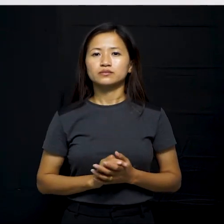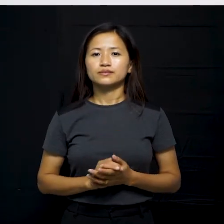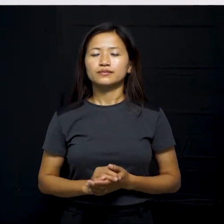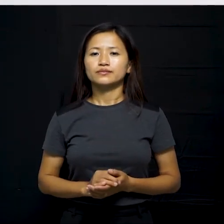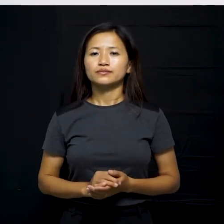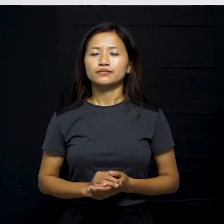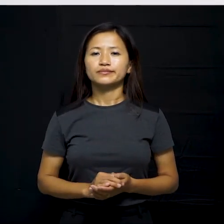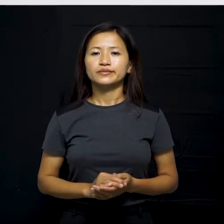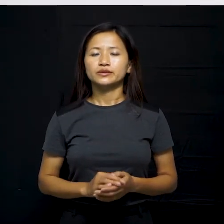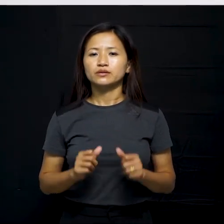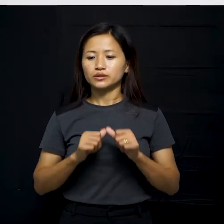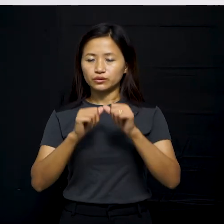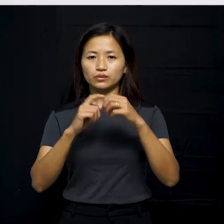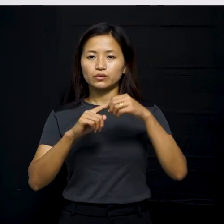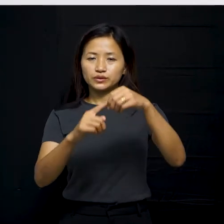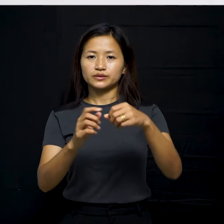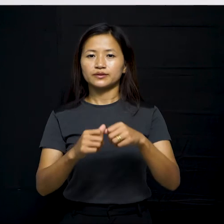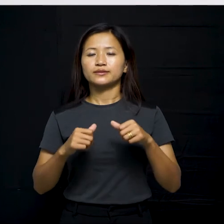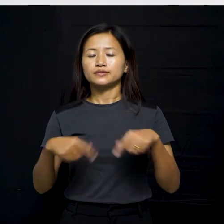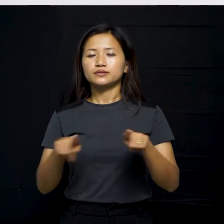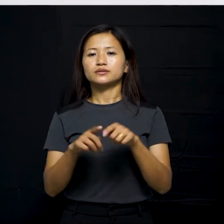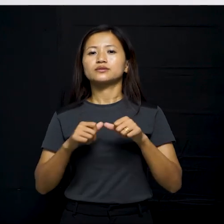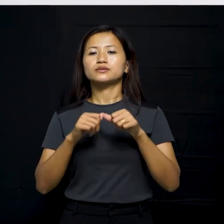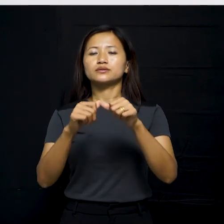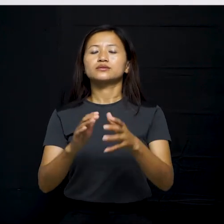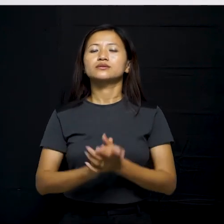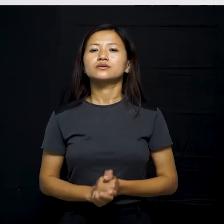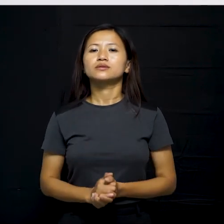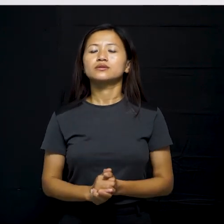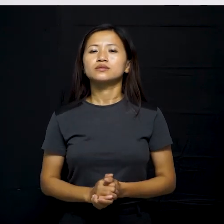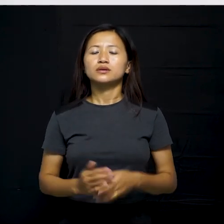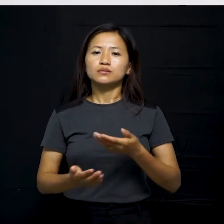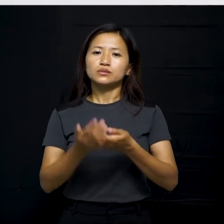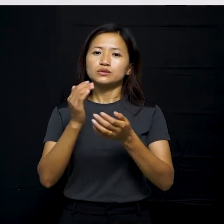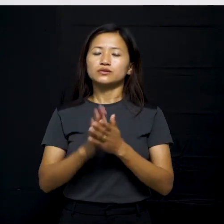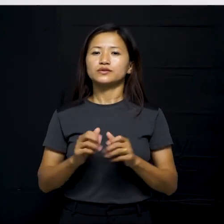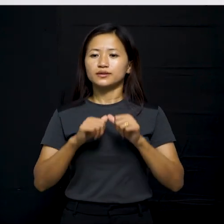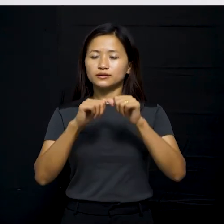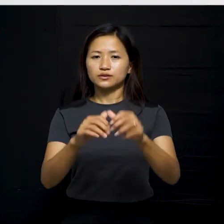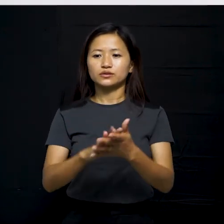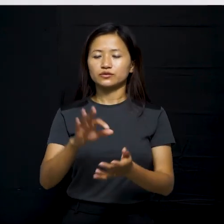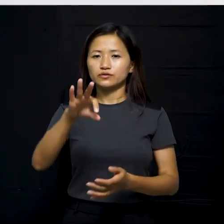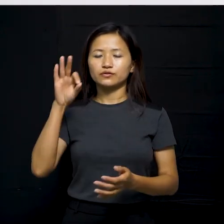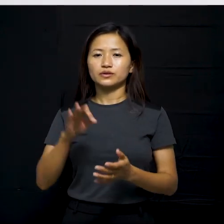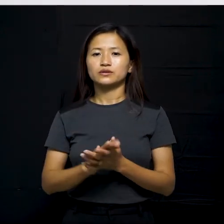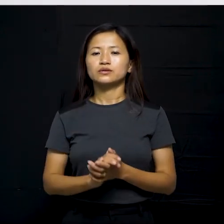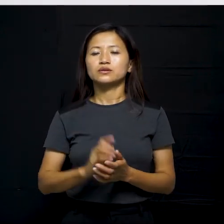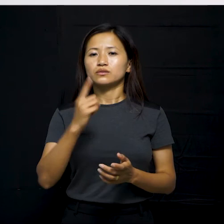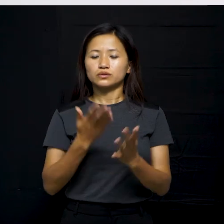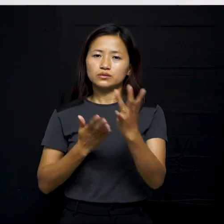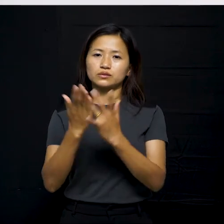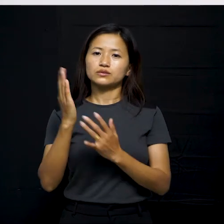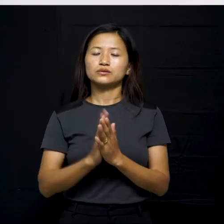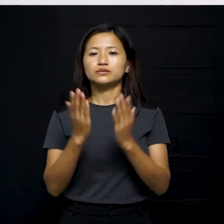project questions and answers, okay? So in these questions and answers, most of the answers you will find once you go